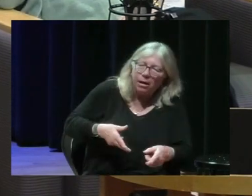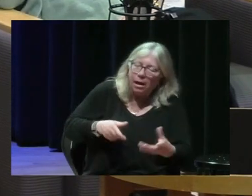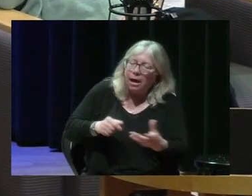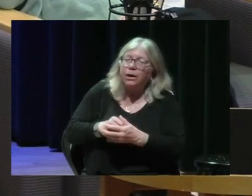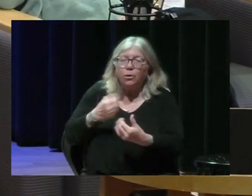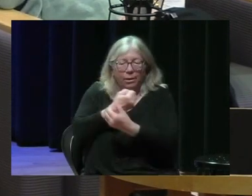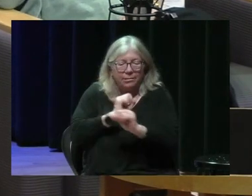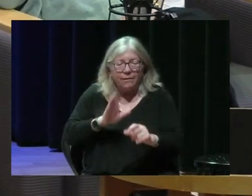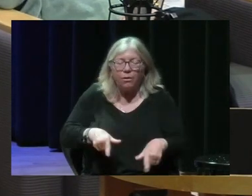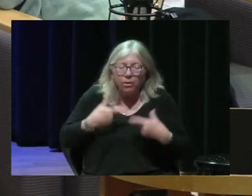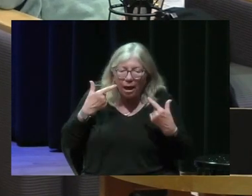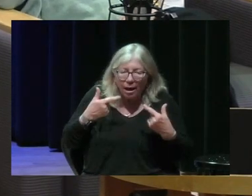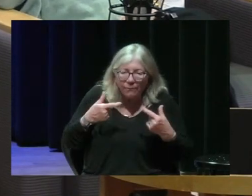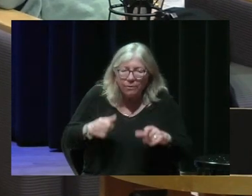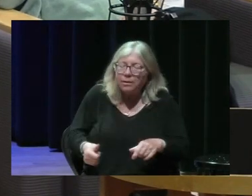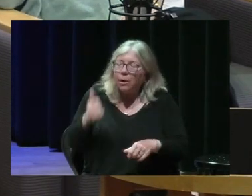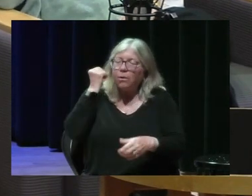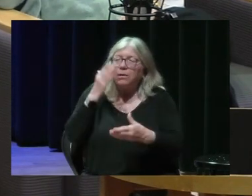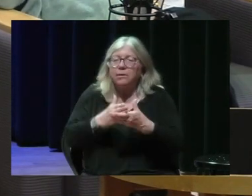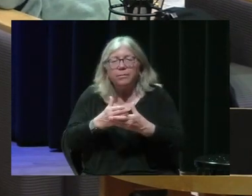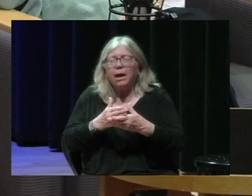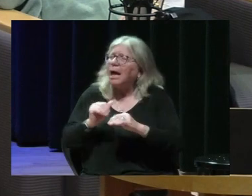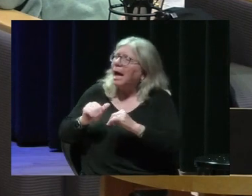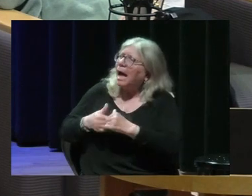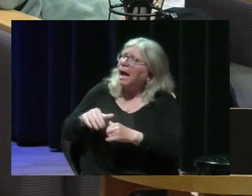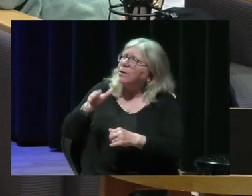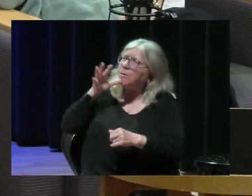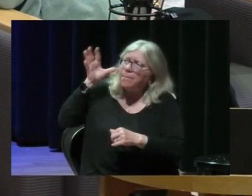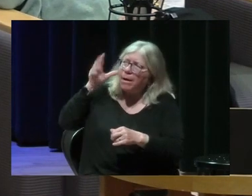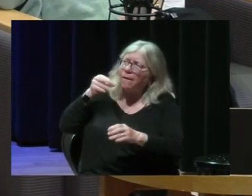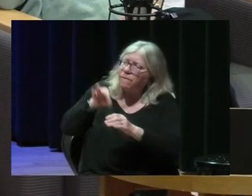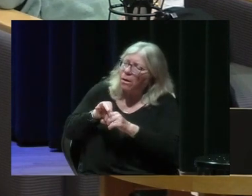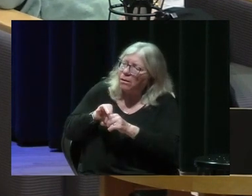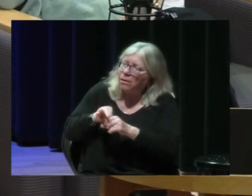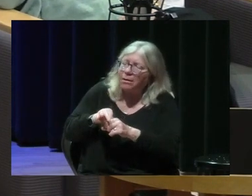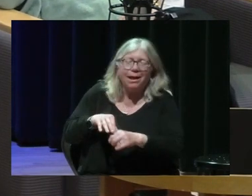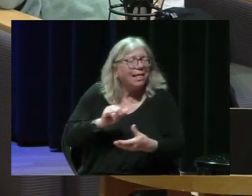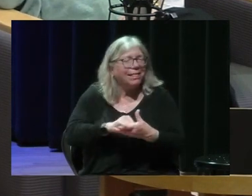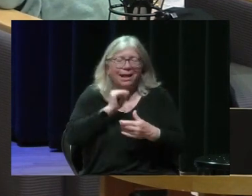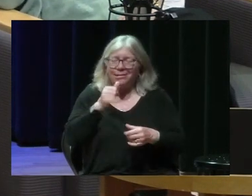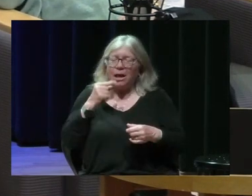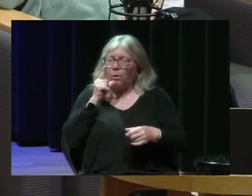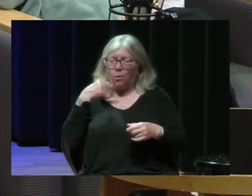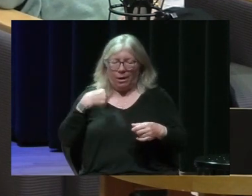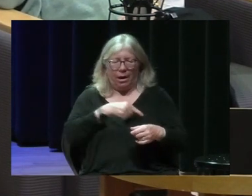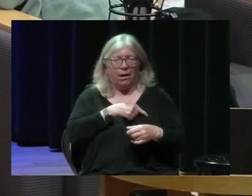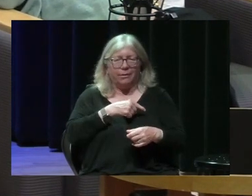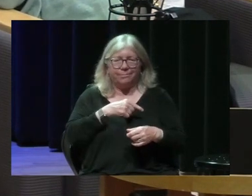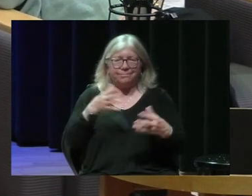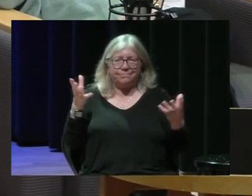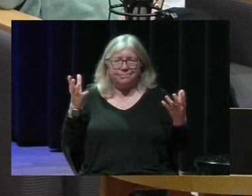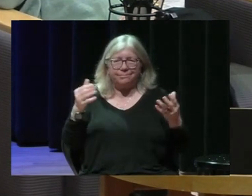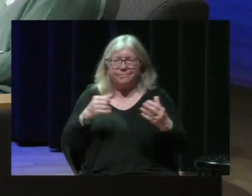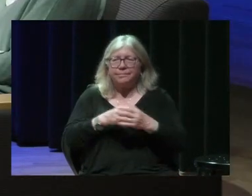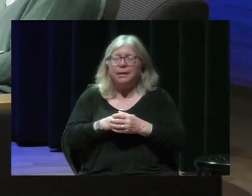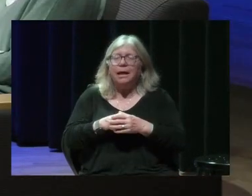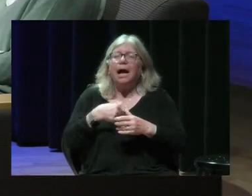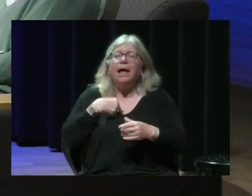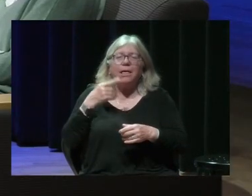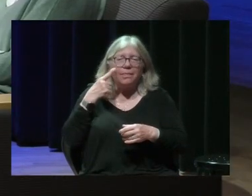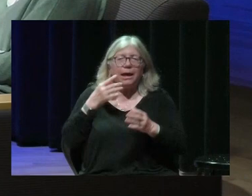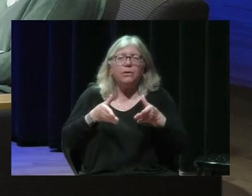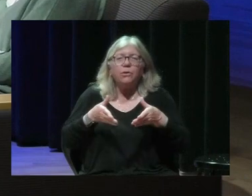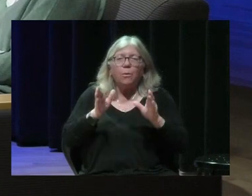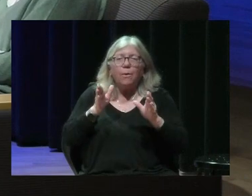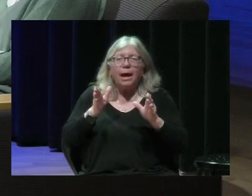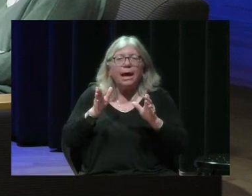save their lives. They wouldn't stop and go, how do your parents vote? That's not who we are. That's not how almost anyone is. And I think the